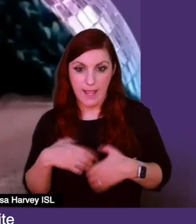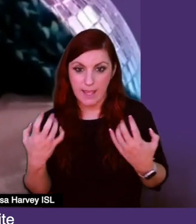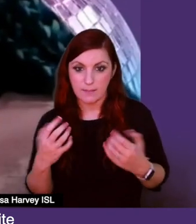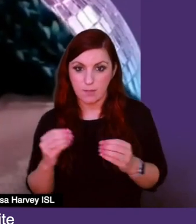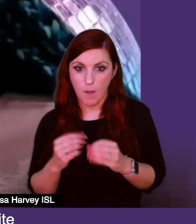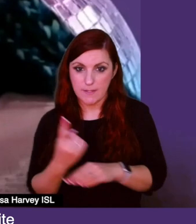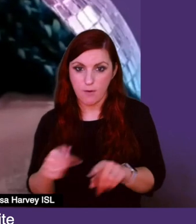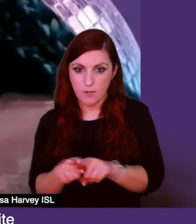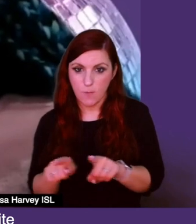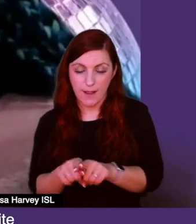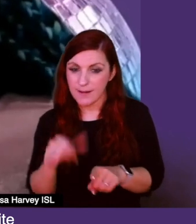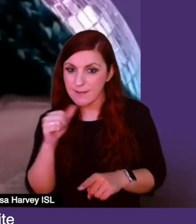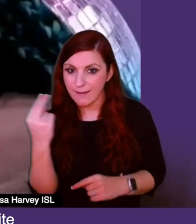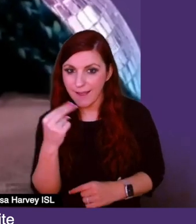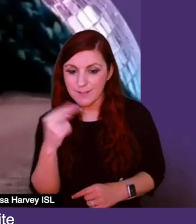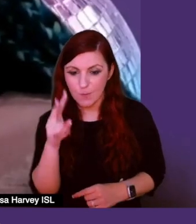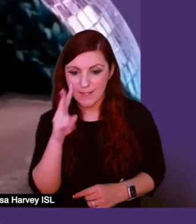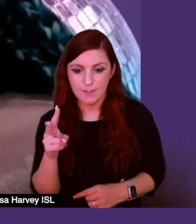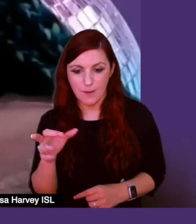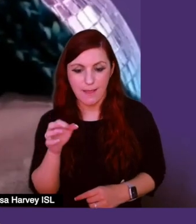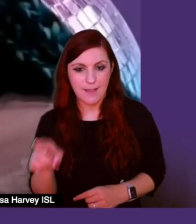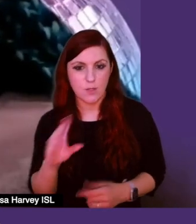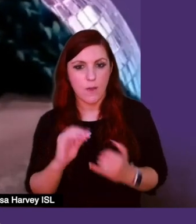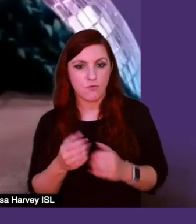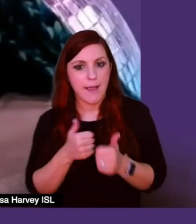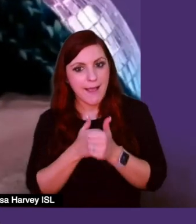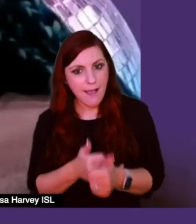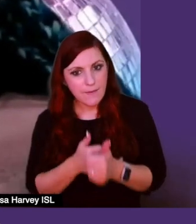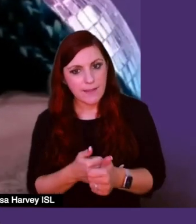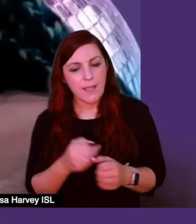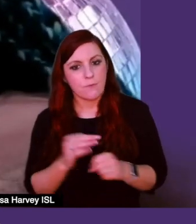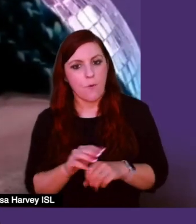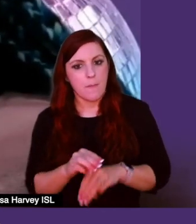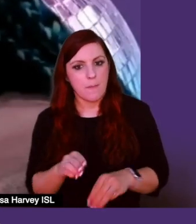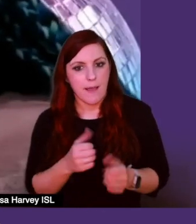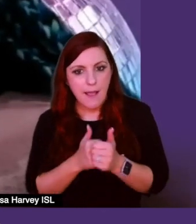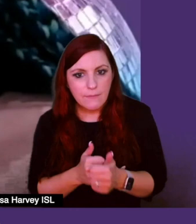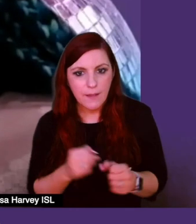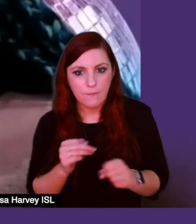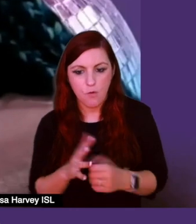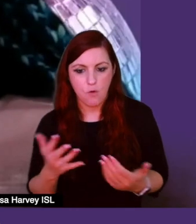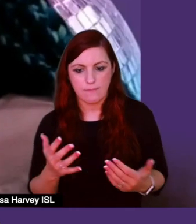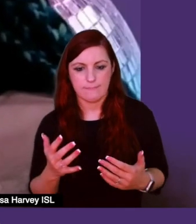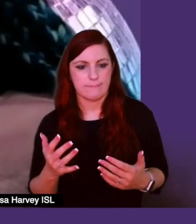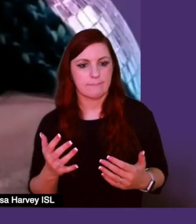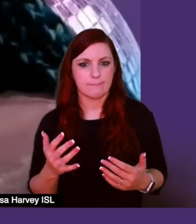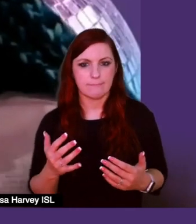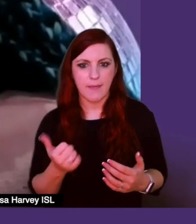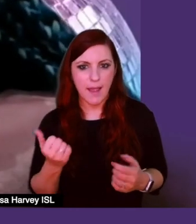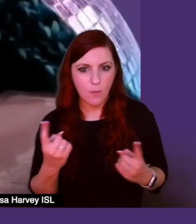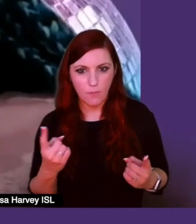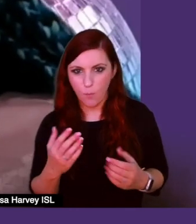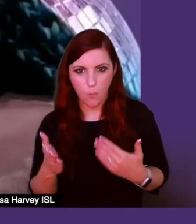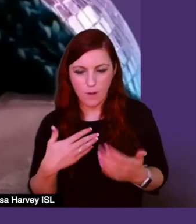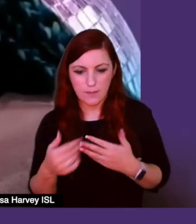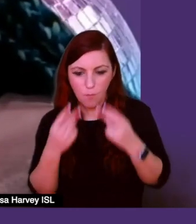comments, which obviously is not nice. And I try and advocate my community complicated for any of my friends and